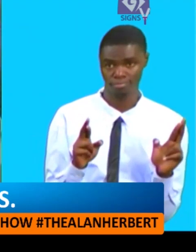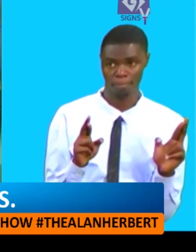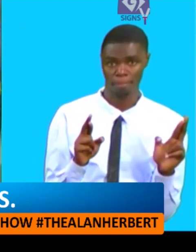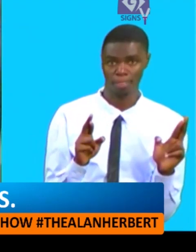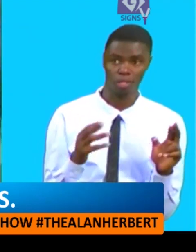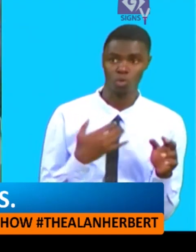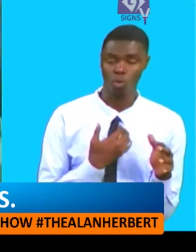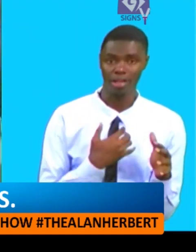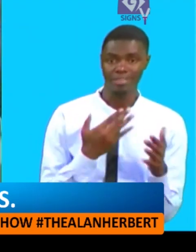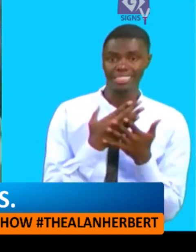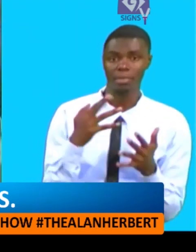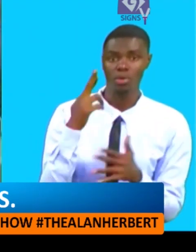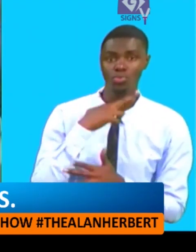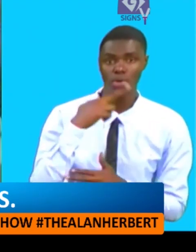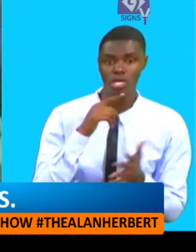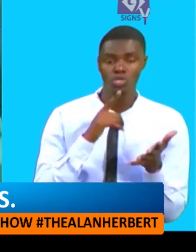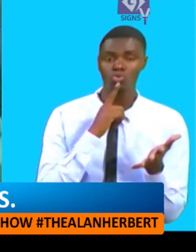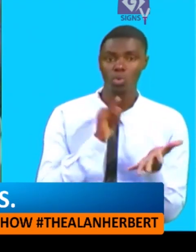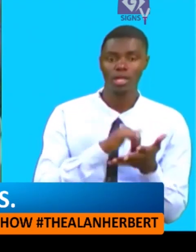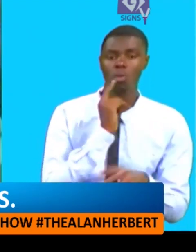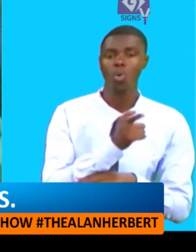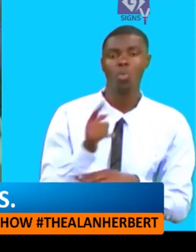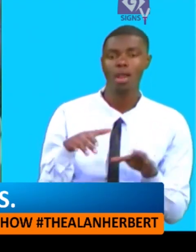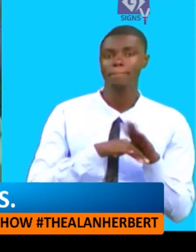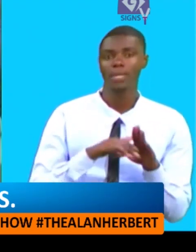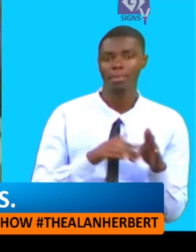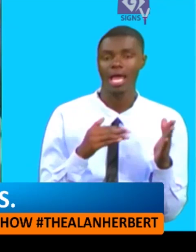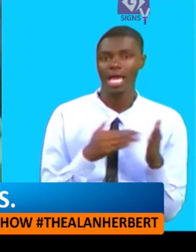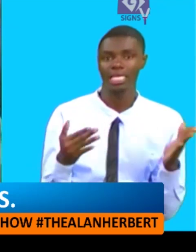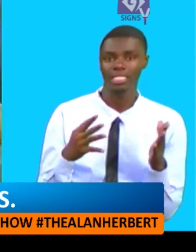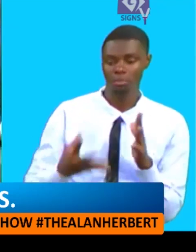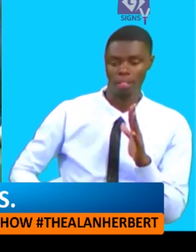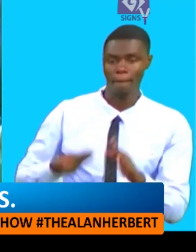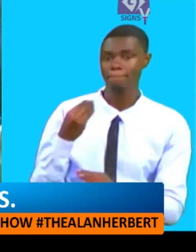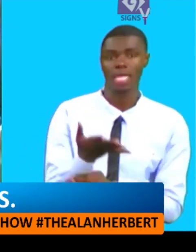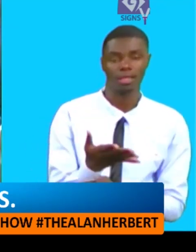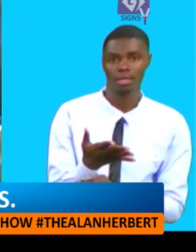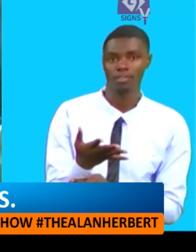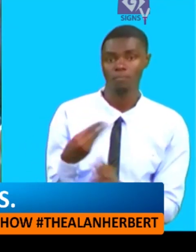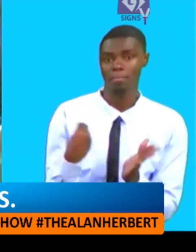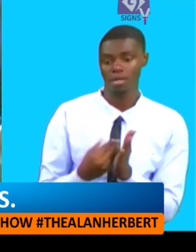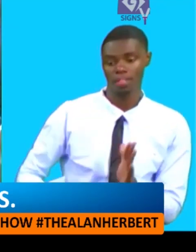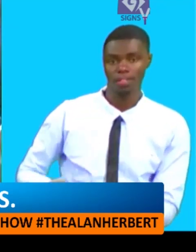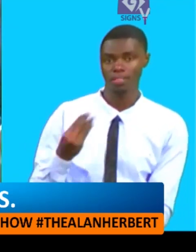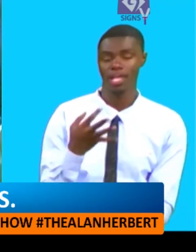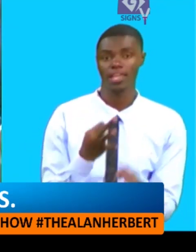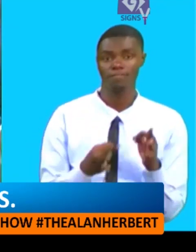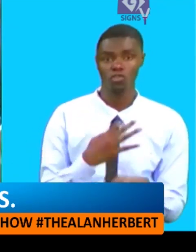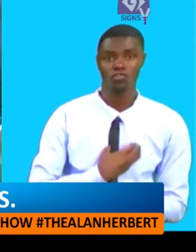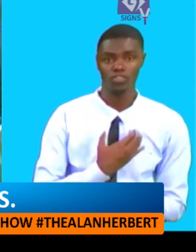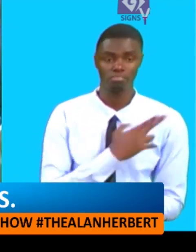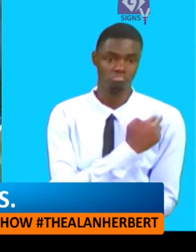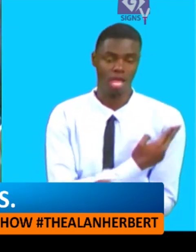undergo some risk so that they cushion the members against out-of-pocket payments. So what it means is, if you visit a facility that